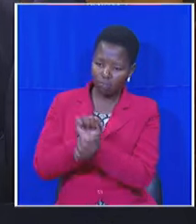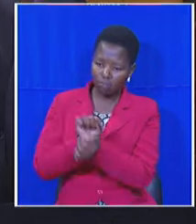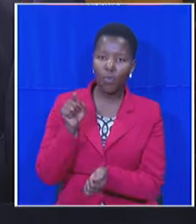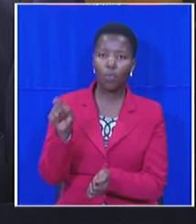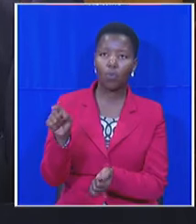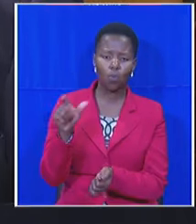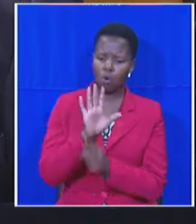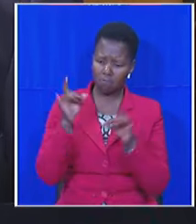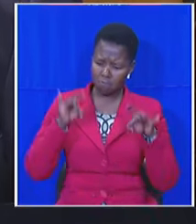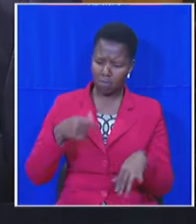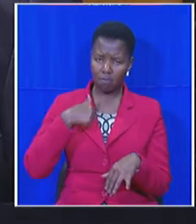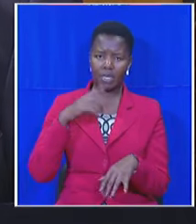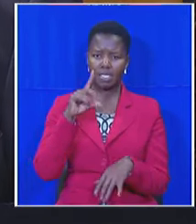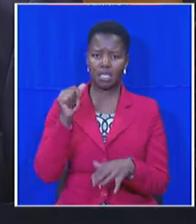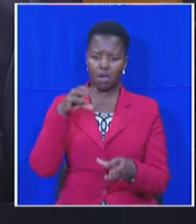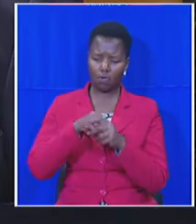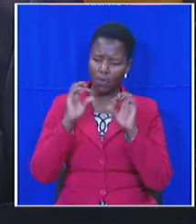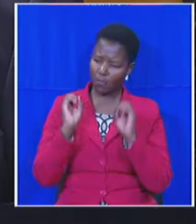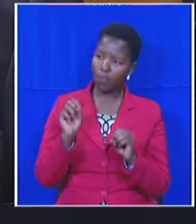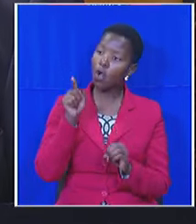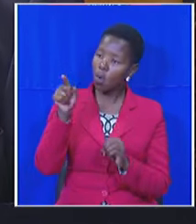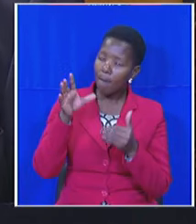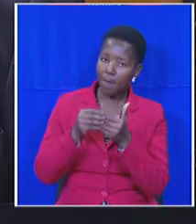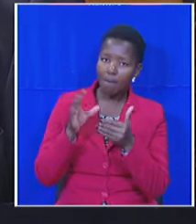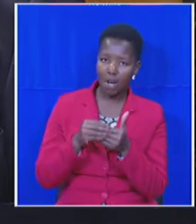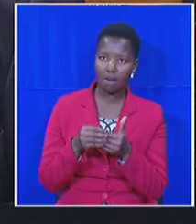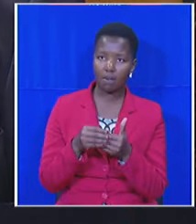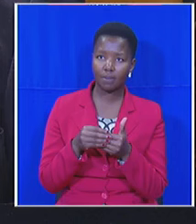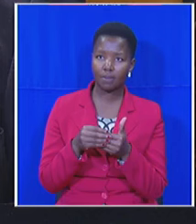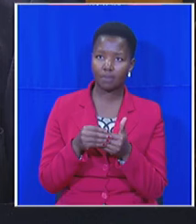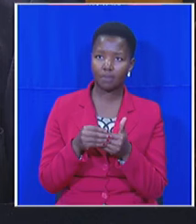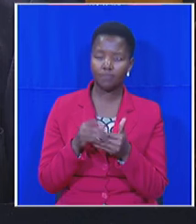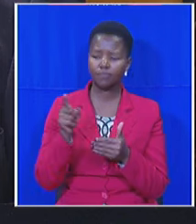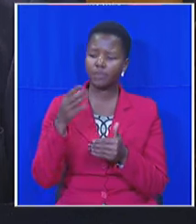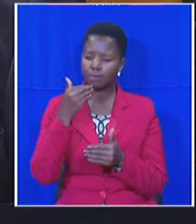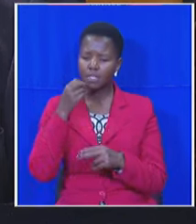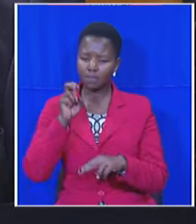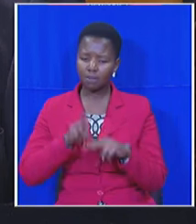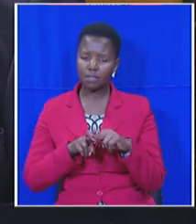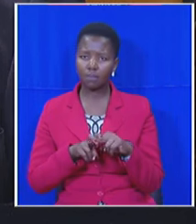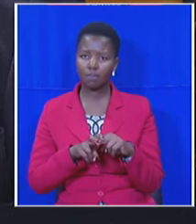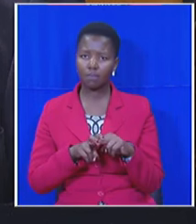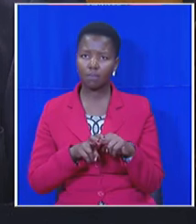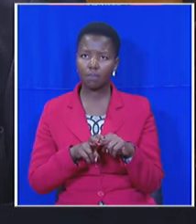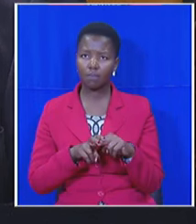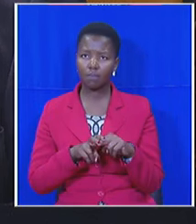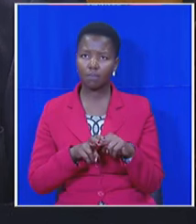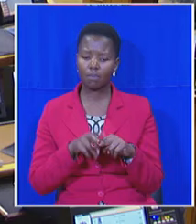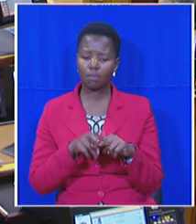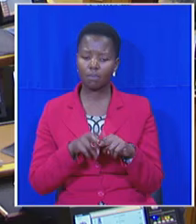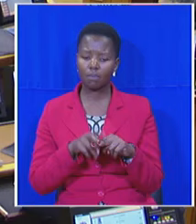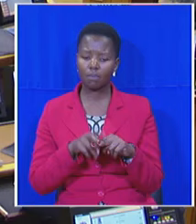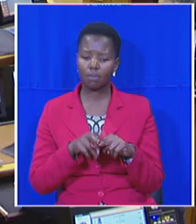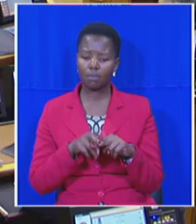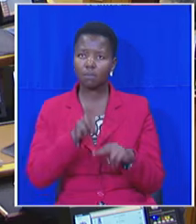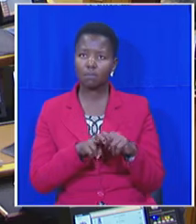That's got nothing to do with the Democratic Alliance. That's your own members. Point of order. Honorable Steenhuisen, please take your seat. Point of order, Honorable Chair. Steenhuisen, please take your